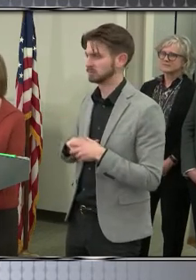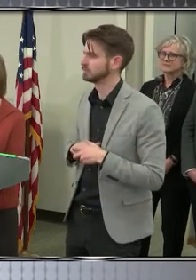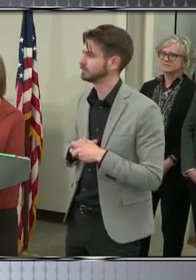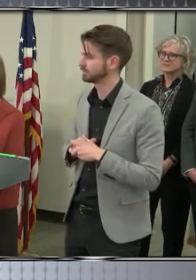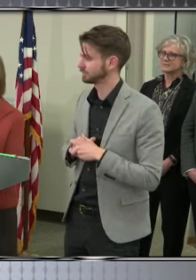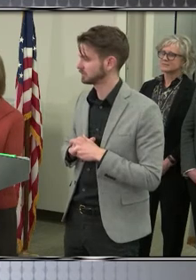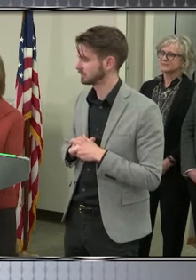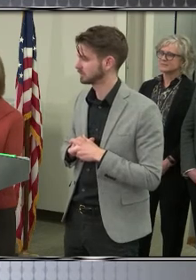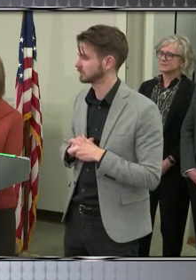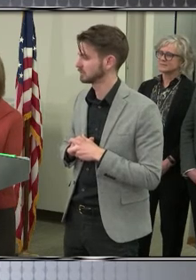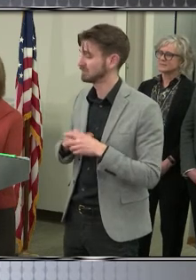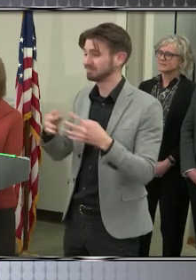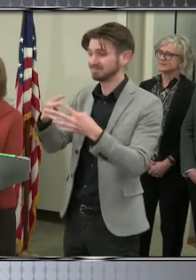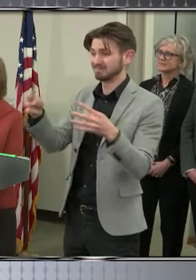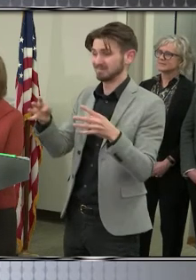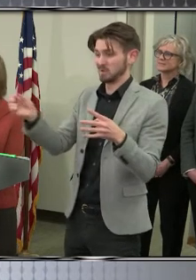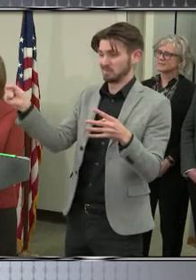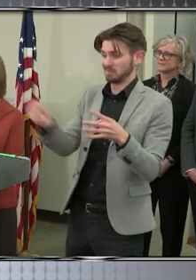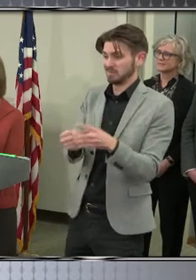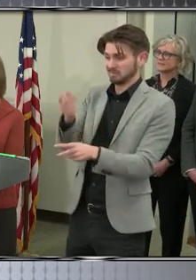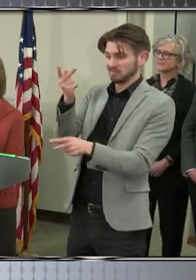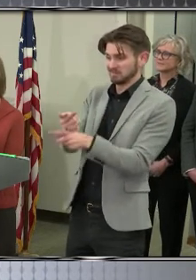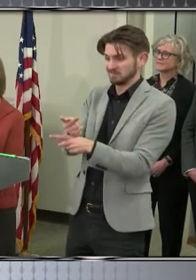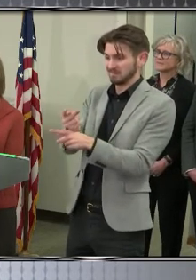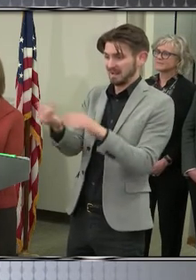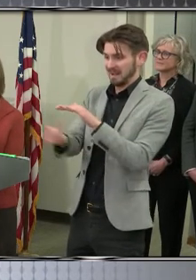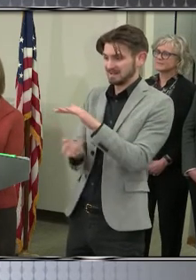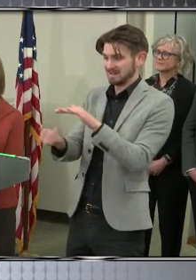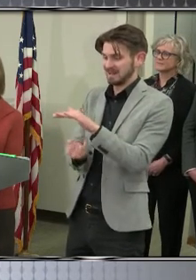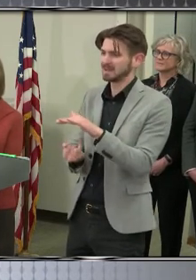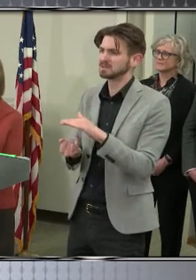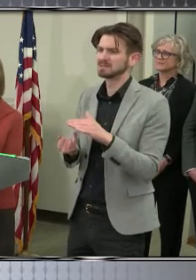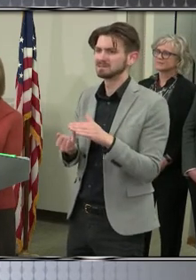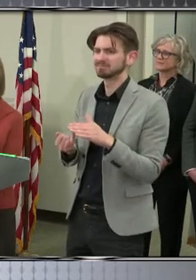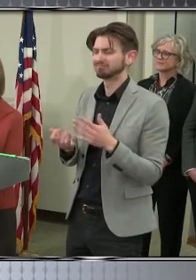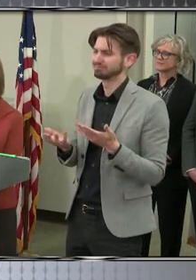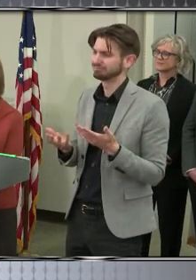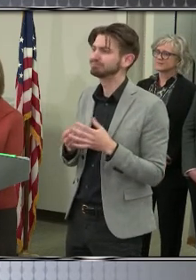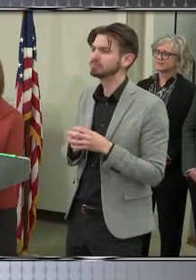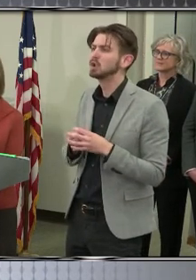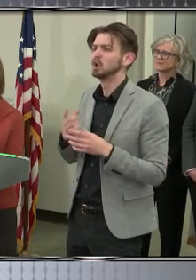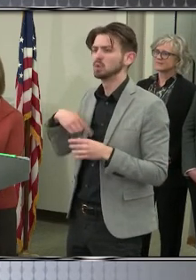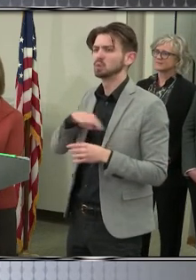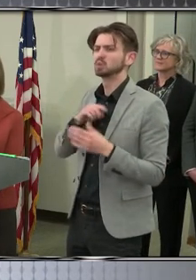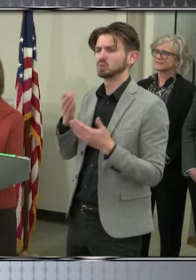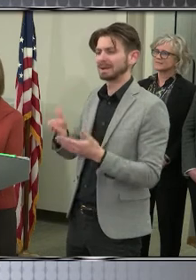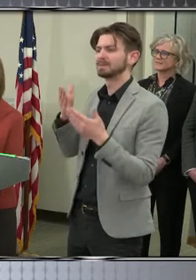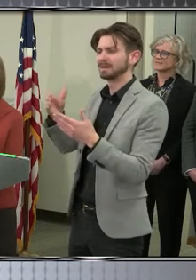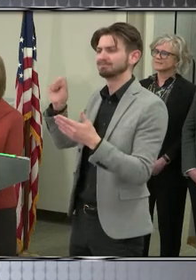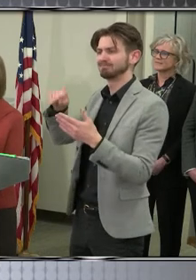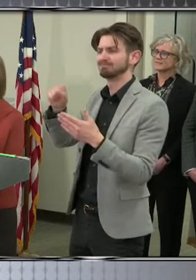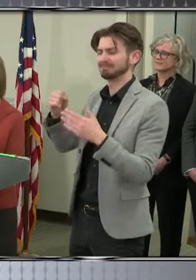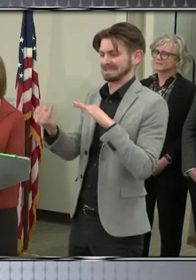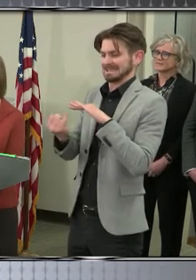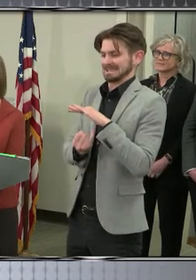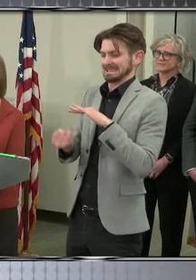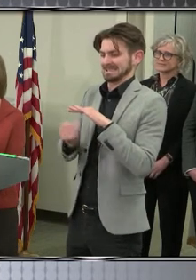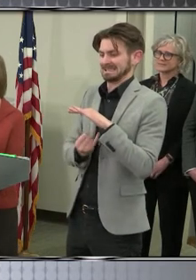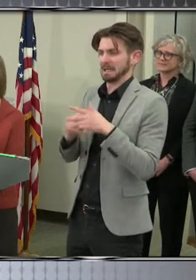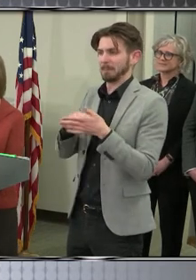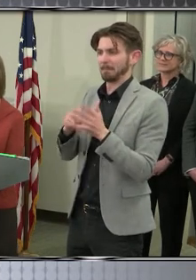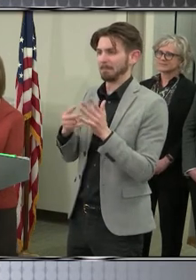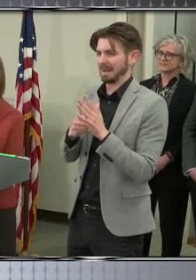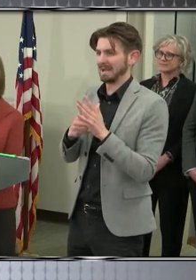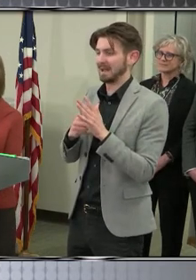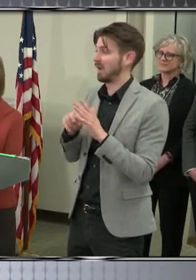we quarantine or isolate, so an ill individual at this point in time, we are recommending be isolated, meaning they're away